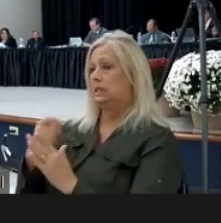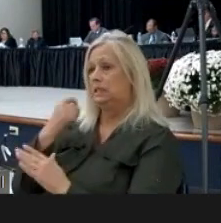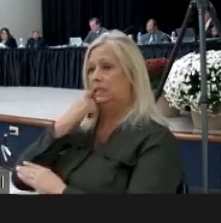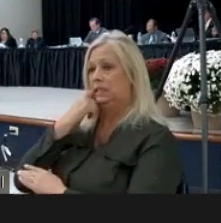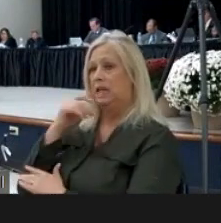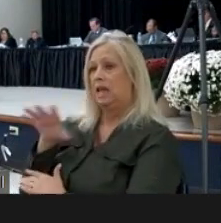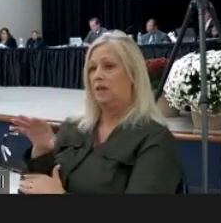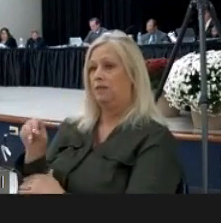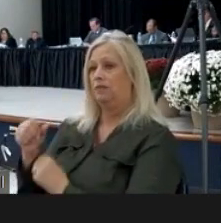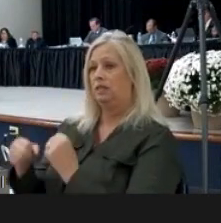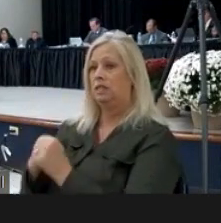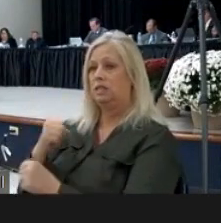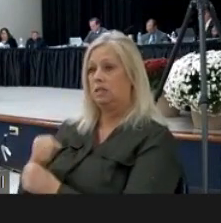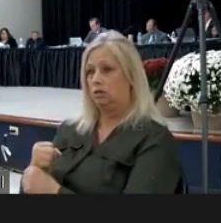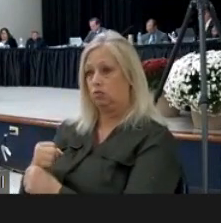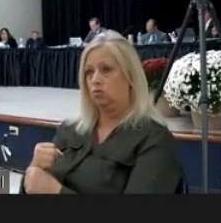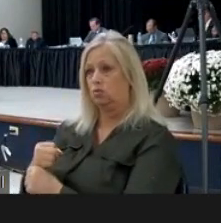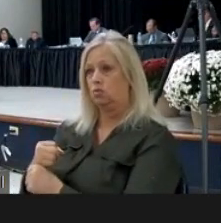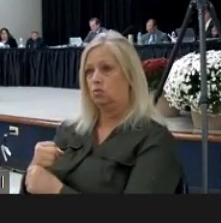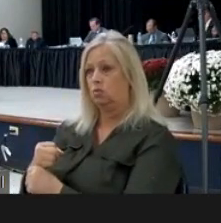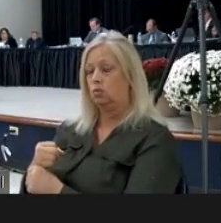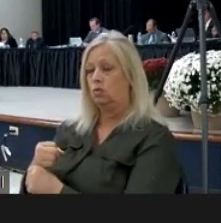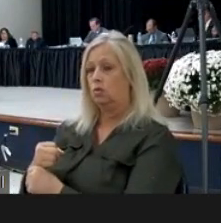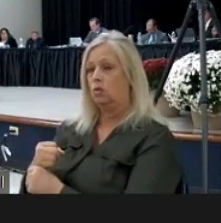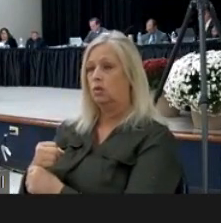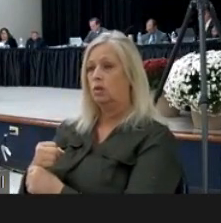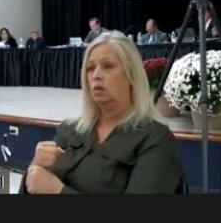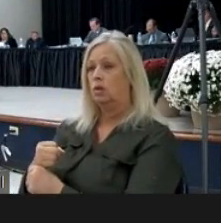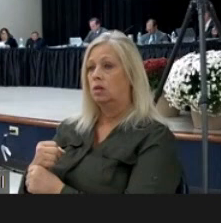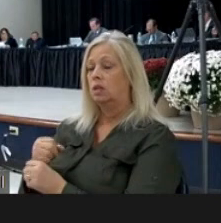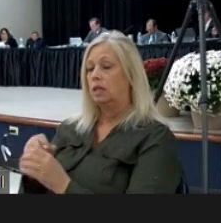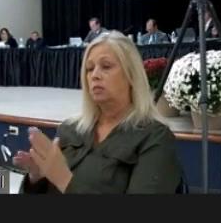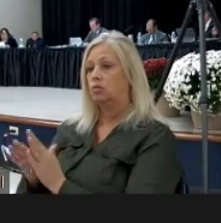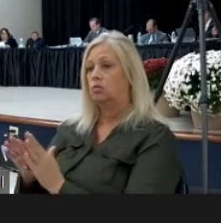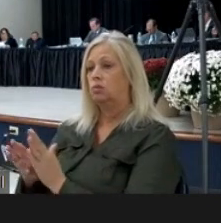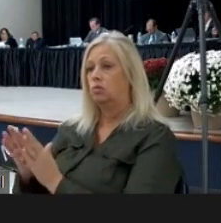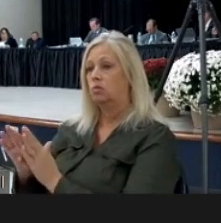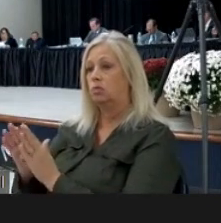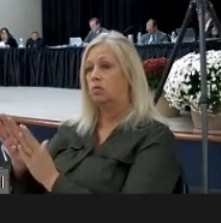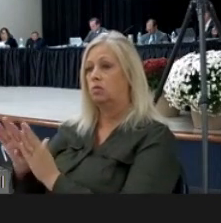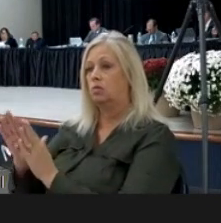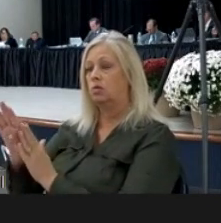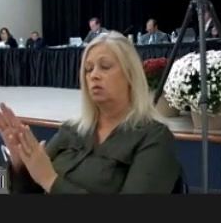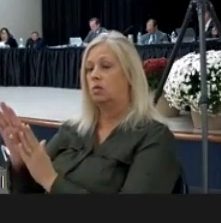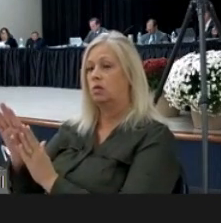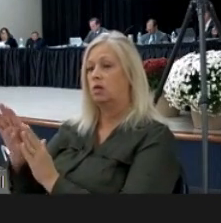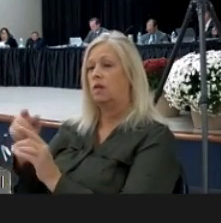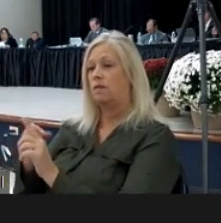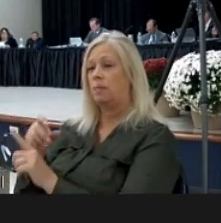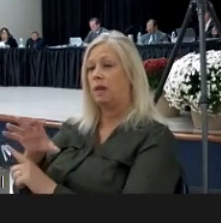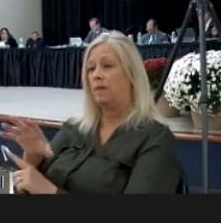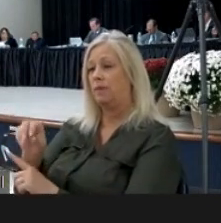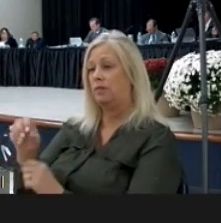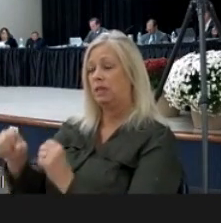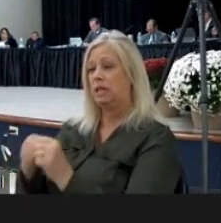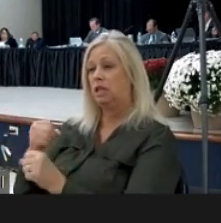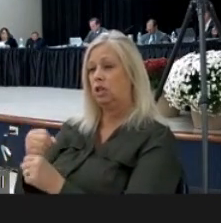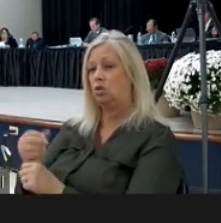in multi-generational living going up from about 50 years ago. It was about 15